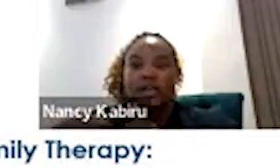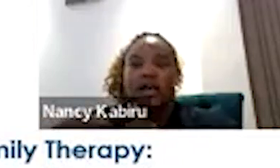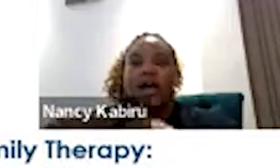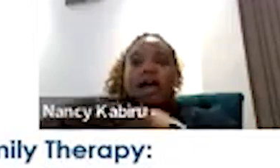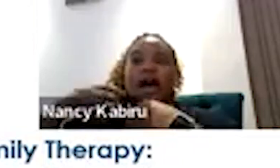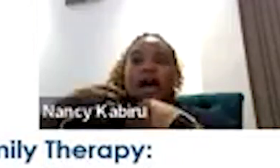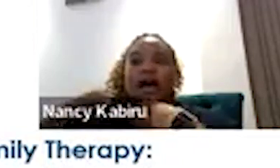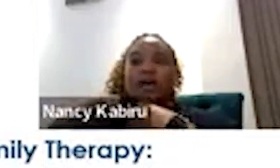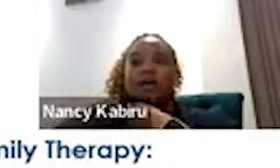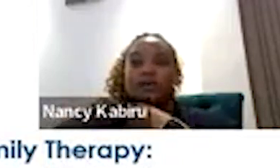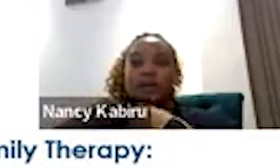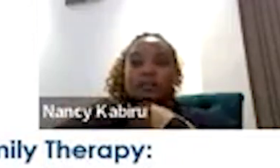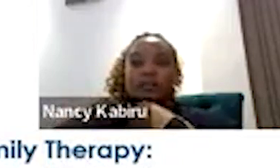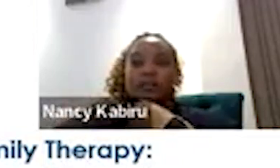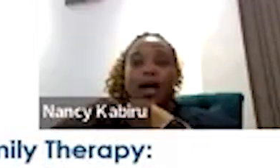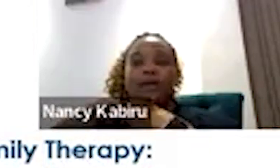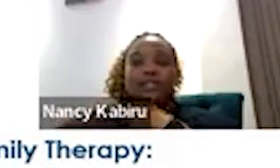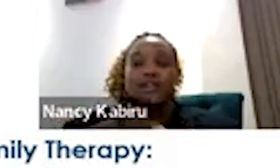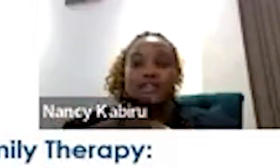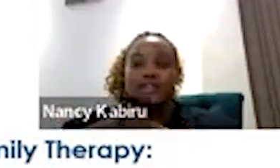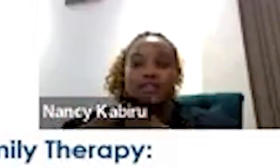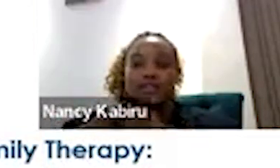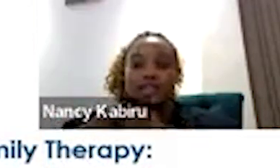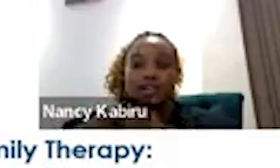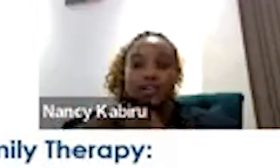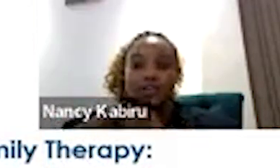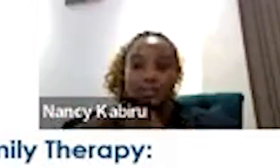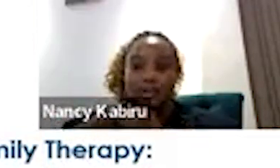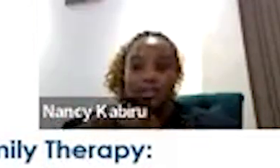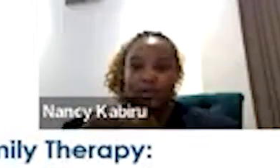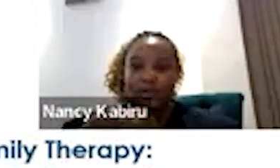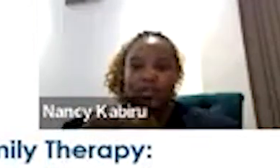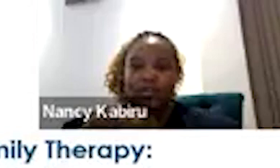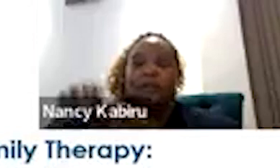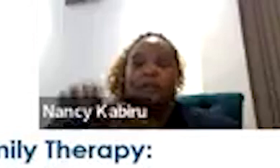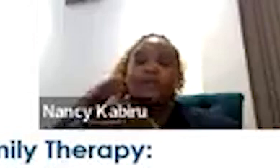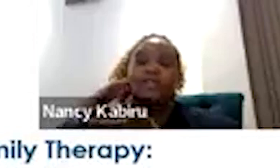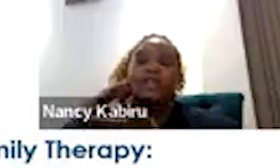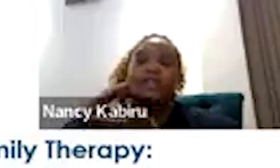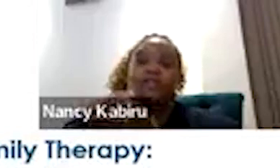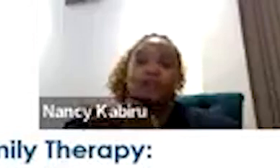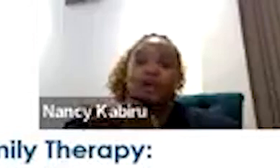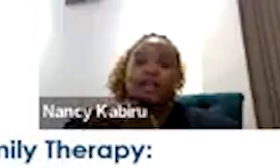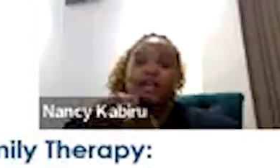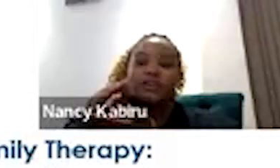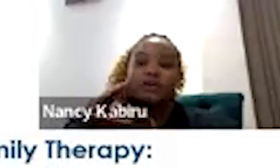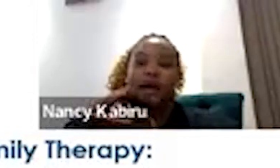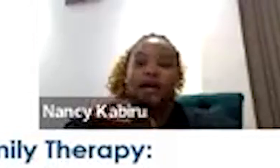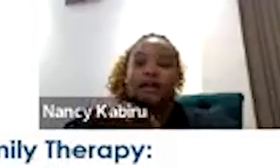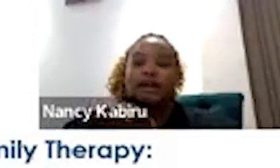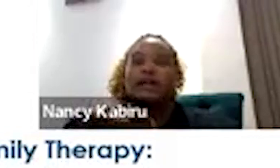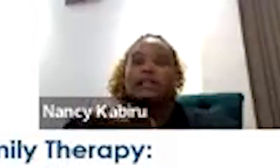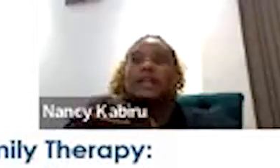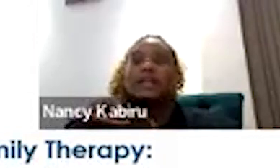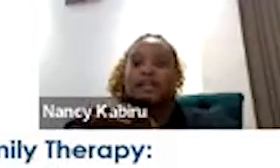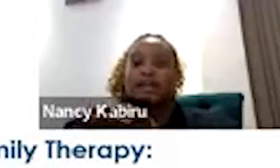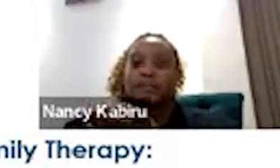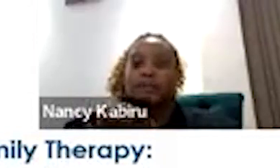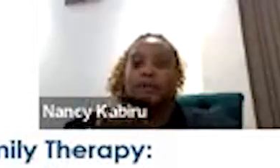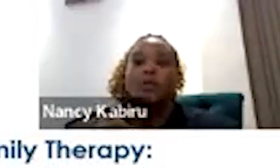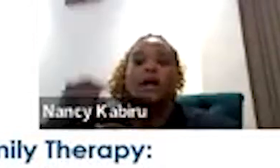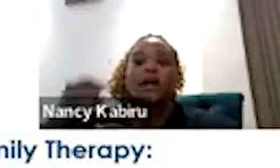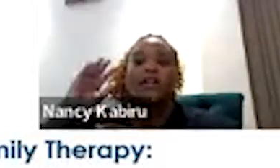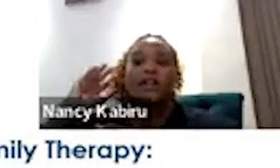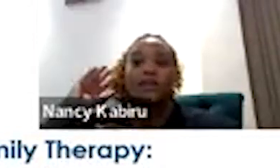on it. How seriously do you take your mental health? Because if you enter your work at